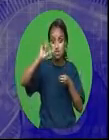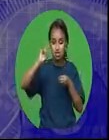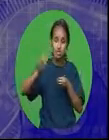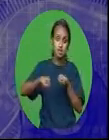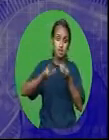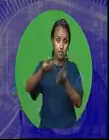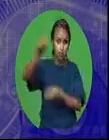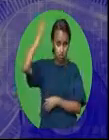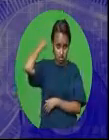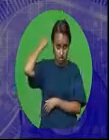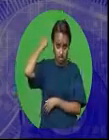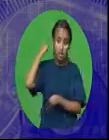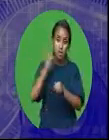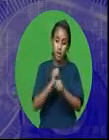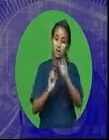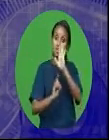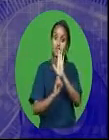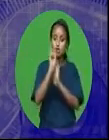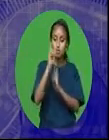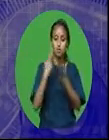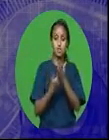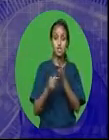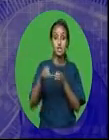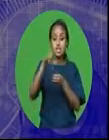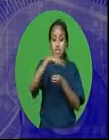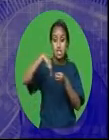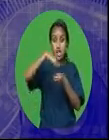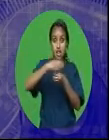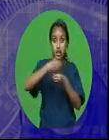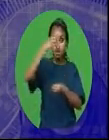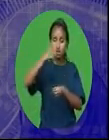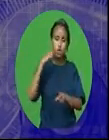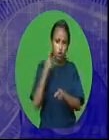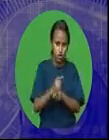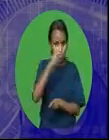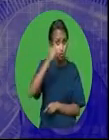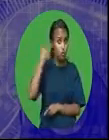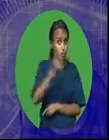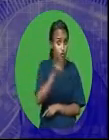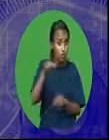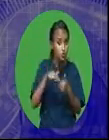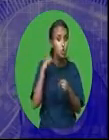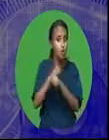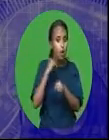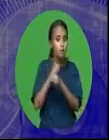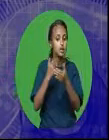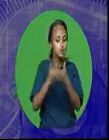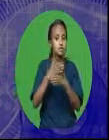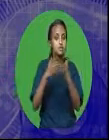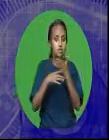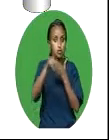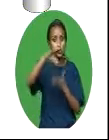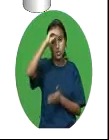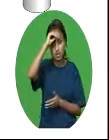screen. Make the development of this cylinder correctly. Don't forget to apply the steps you have